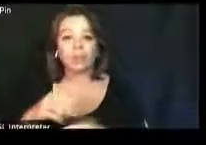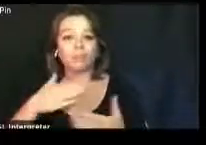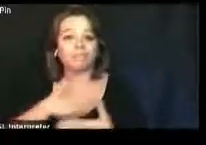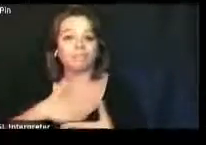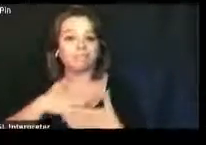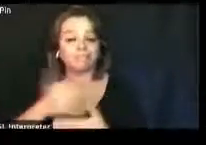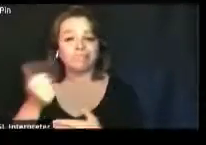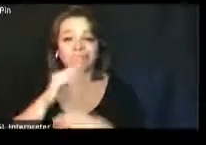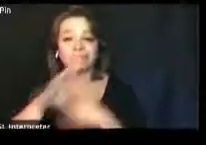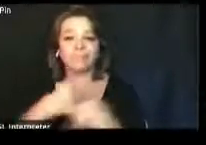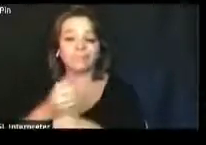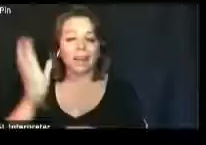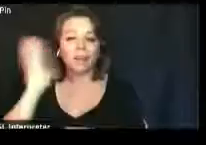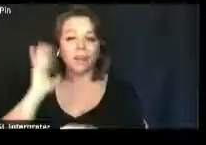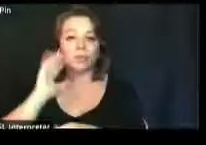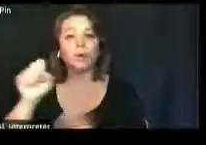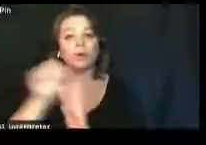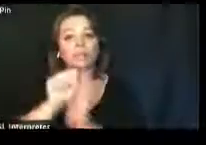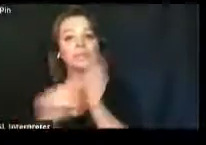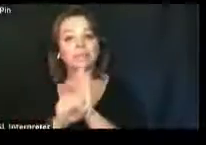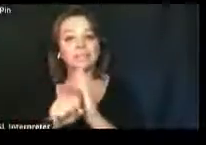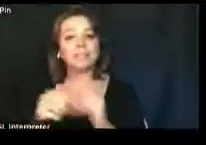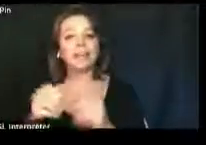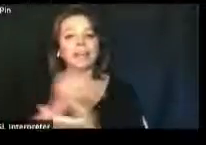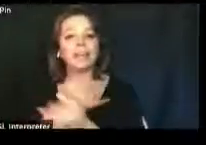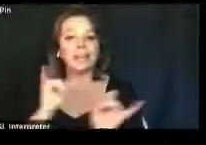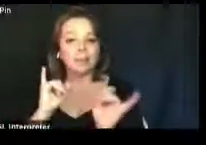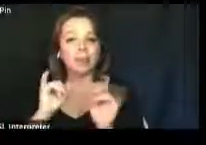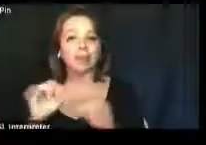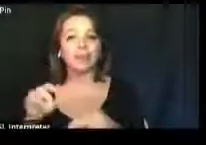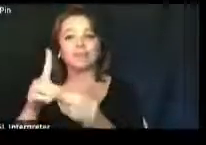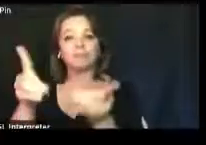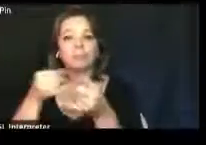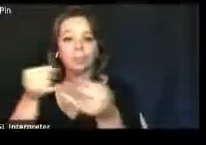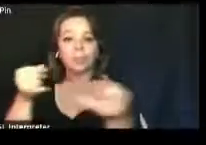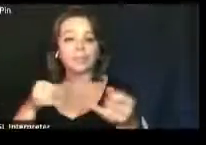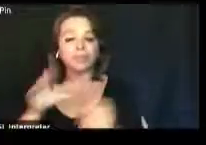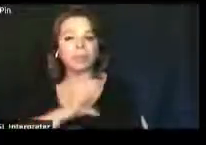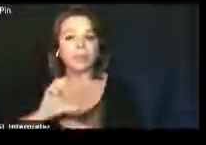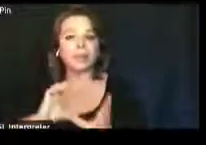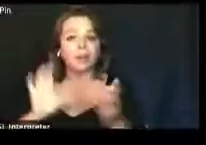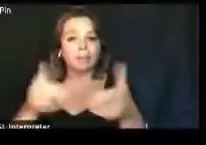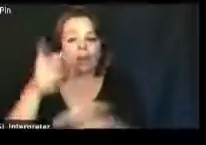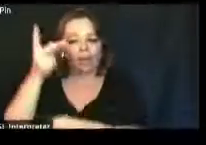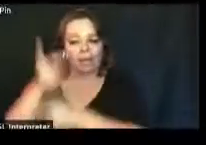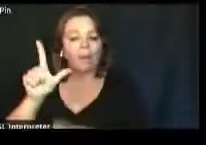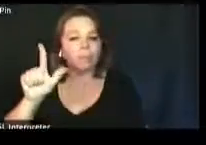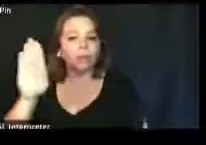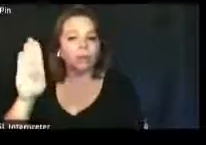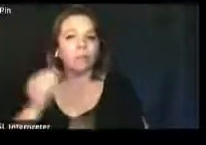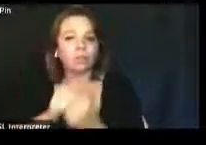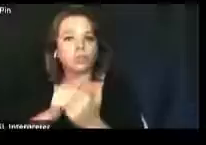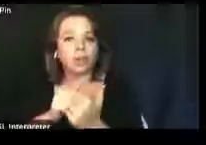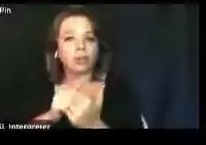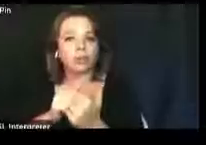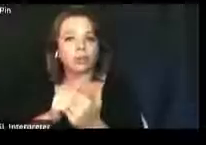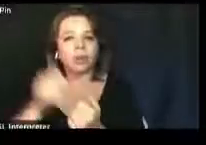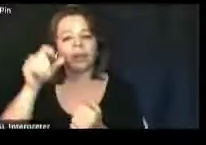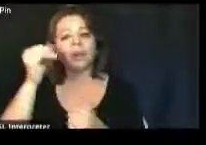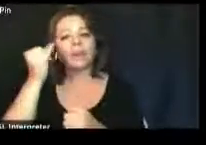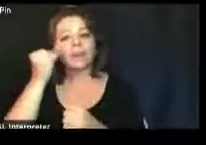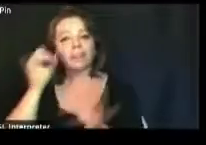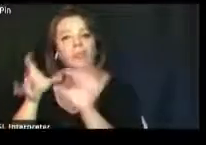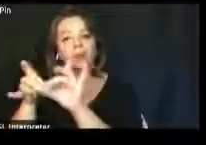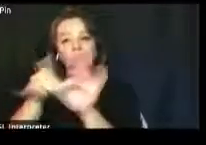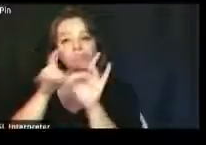State Independent Redistricting Commission kept Long Beach mostly together. By being unified in a single congressional,